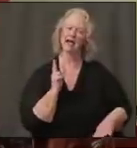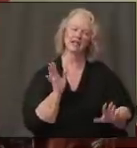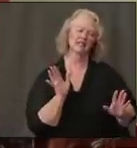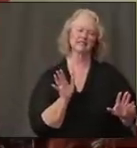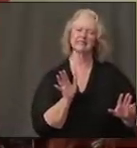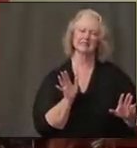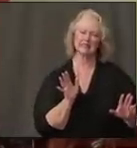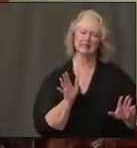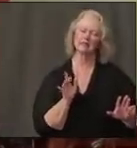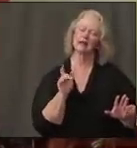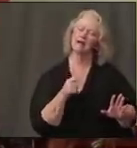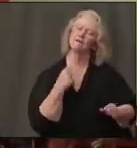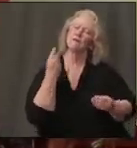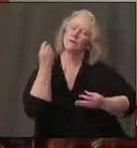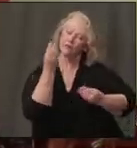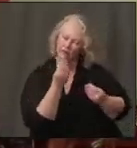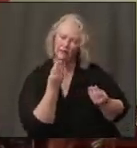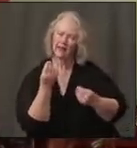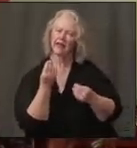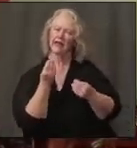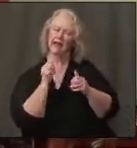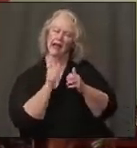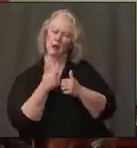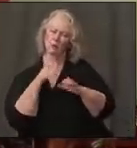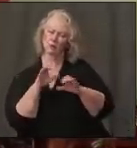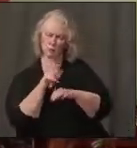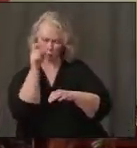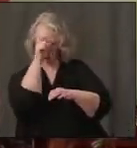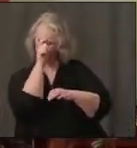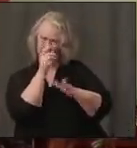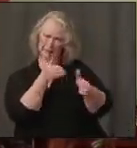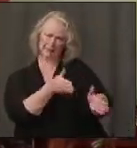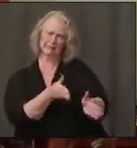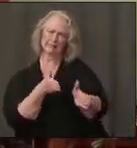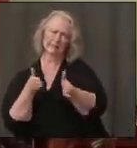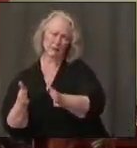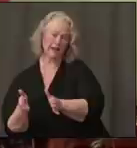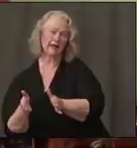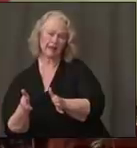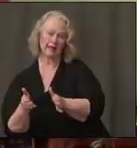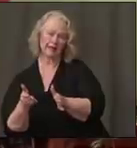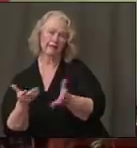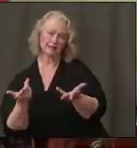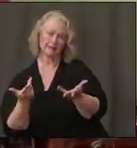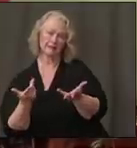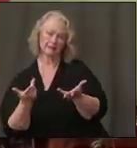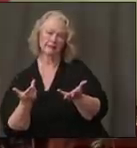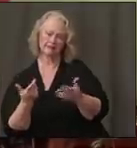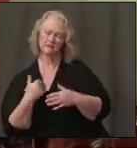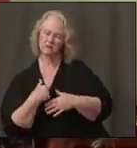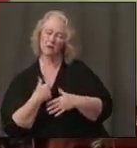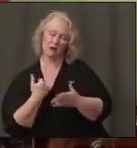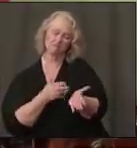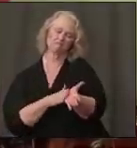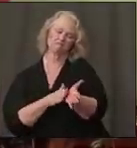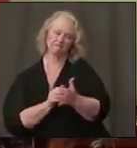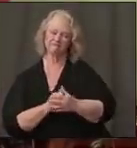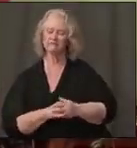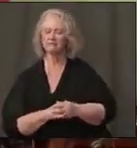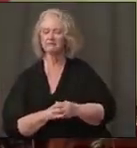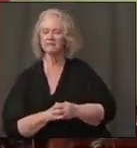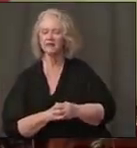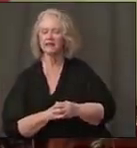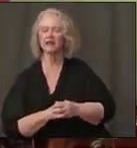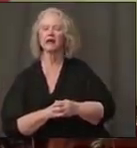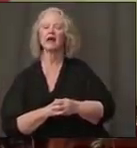it intelligently is going to be the key to having a success. Let me just end with one word, and I